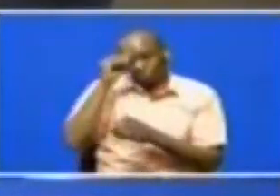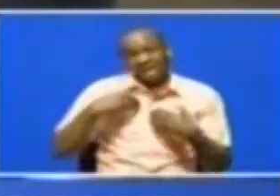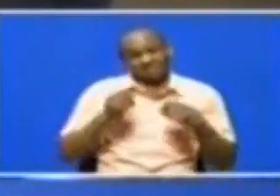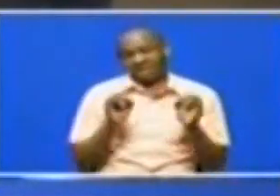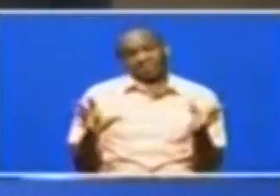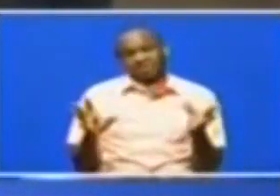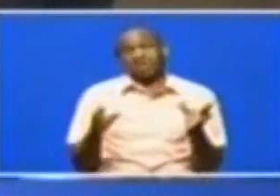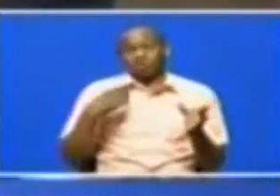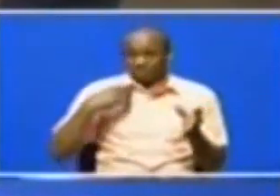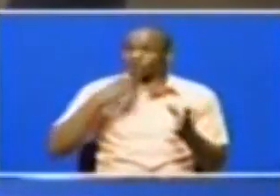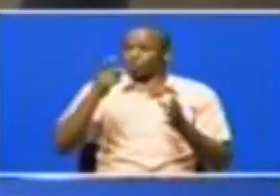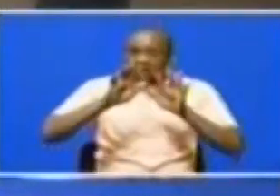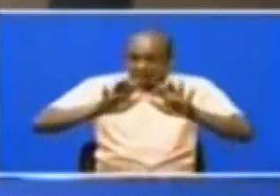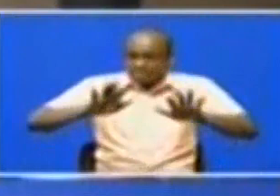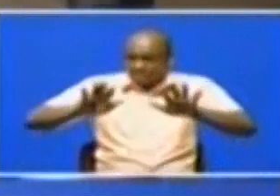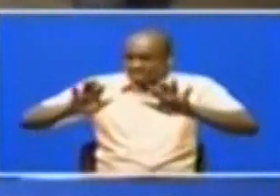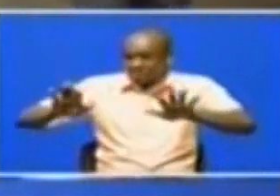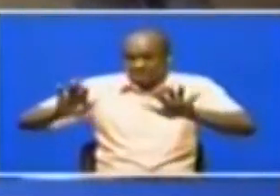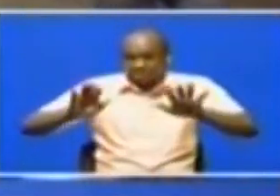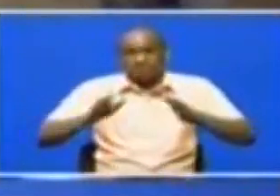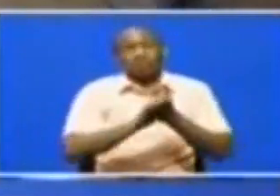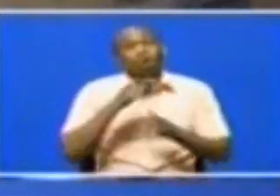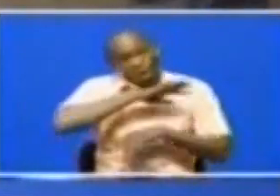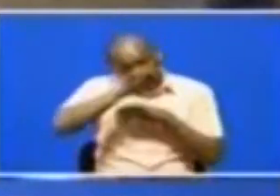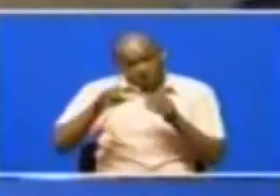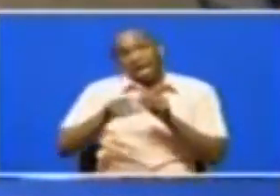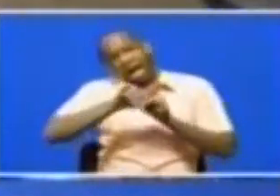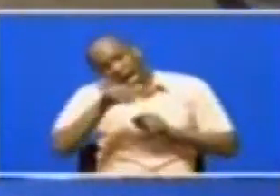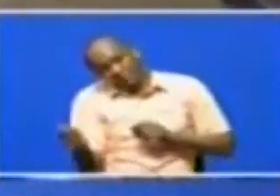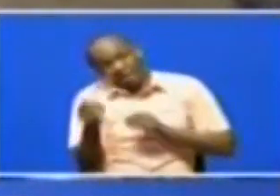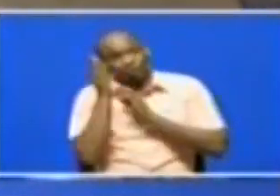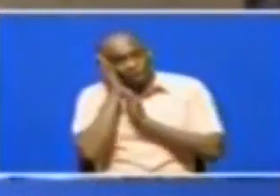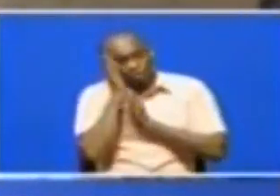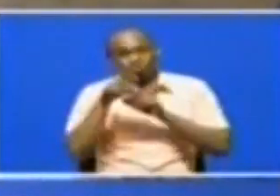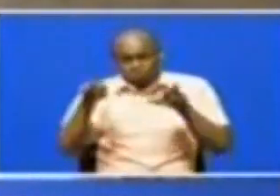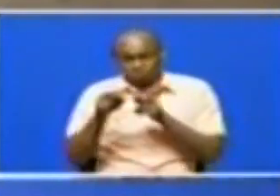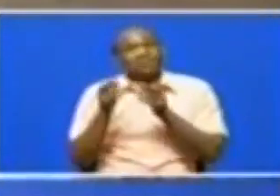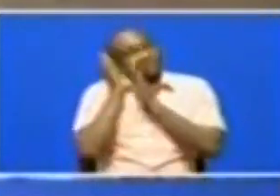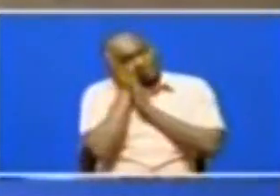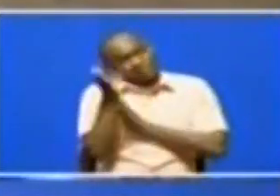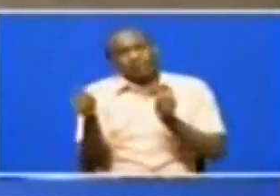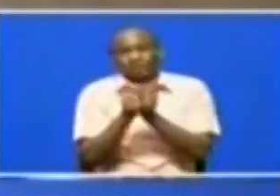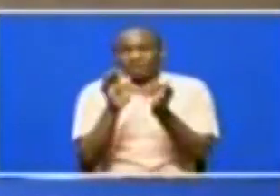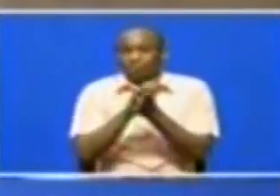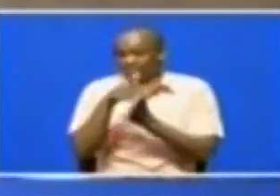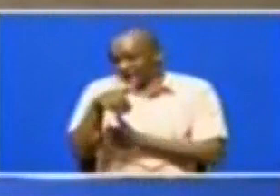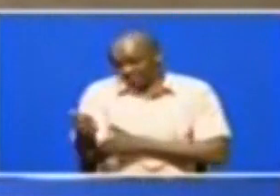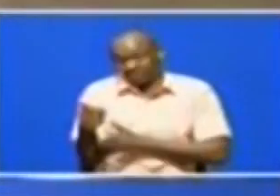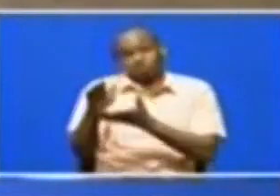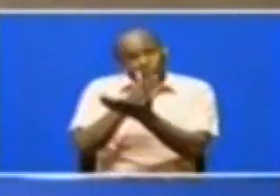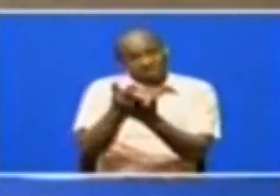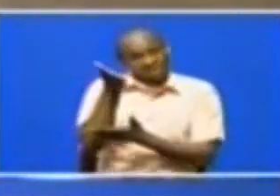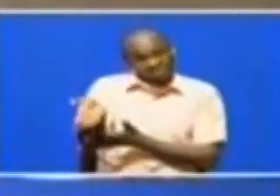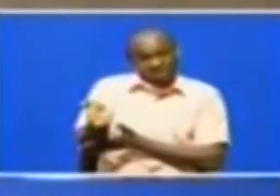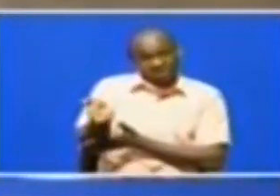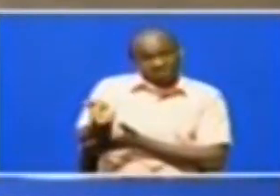we calmed down the students. So we put the students in another dorm where they could spend a night, and other girls